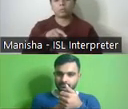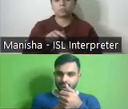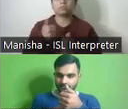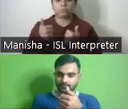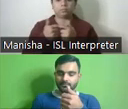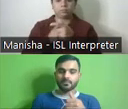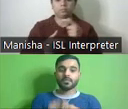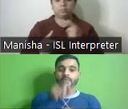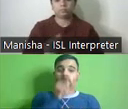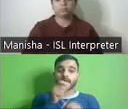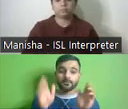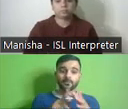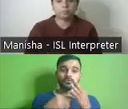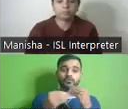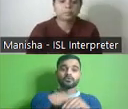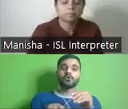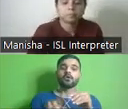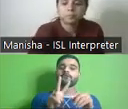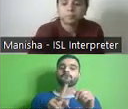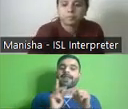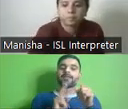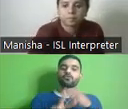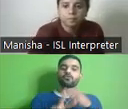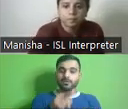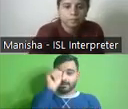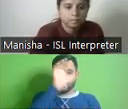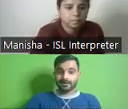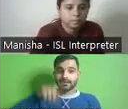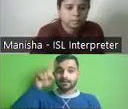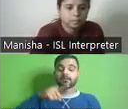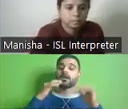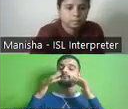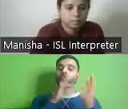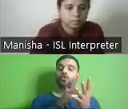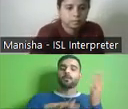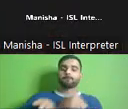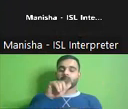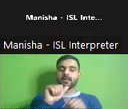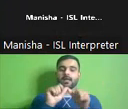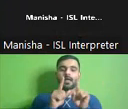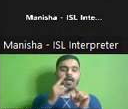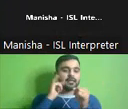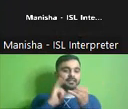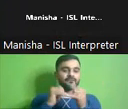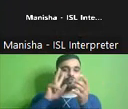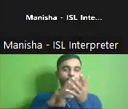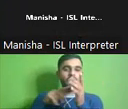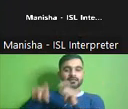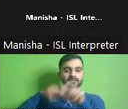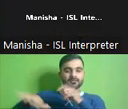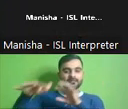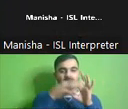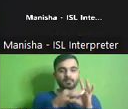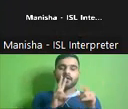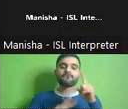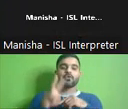the promotion of egalitarian values. In India's forests and hills, Adivasis harbored these egalitarian